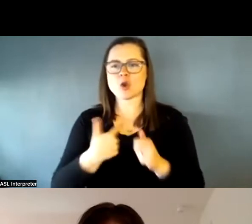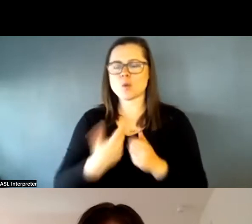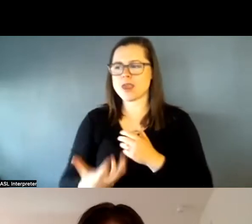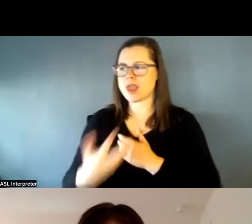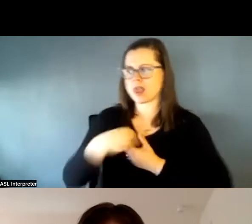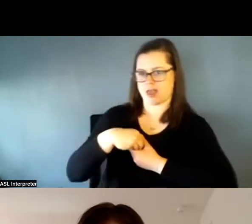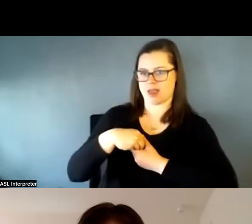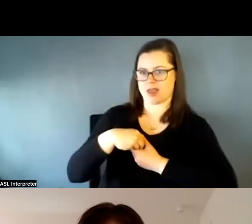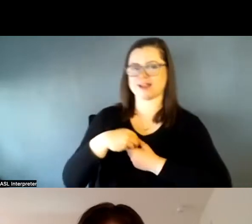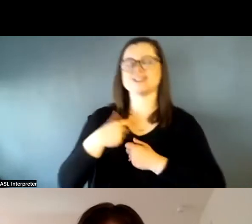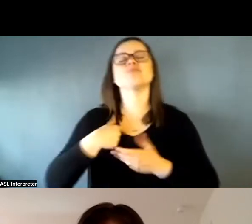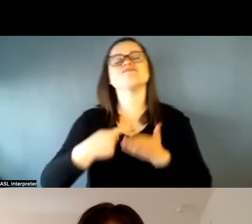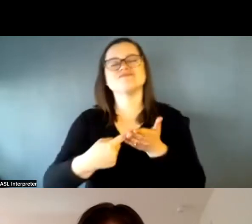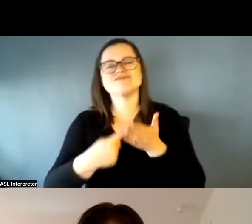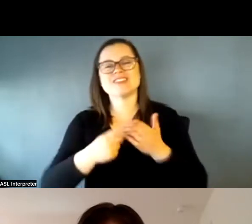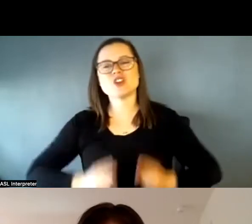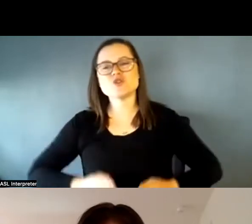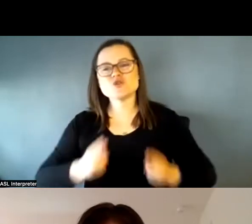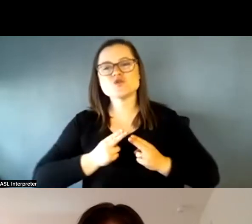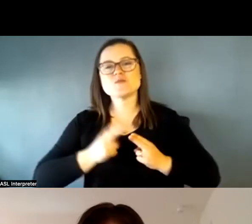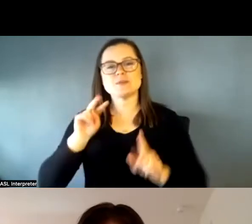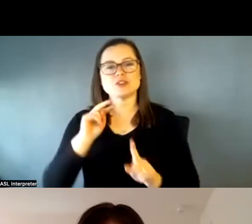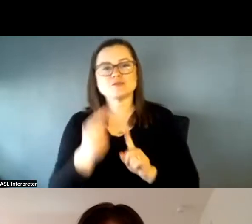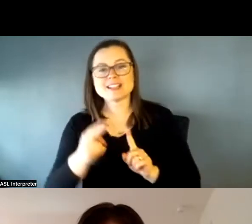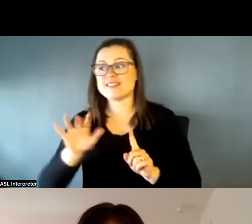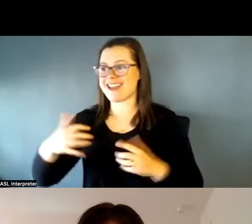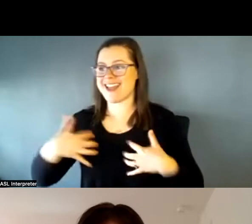and how they change over time. Yeah.